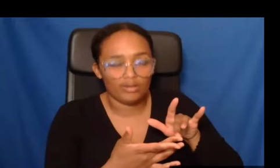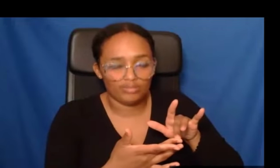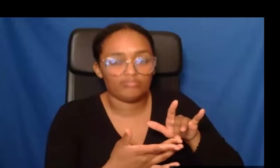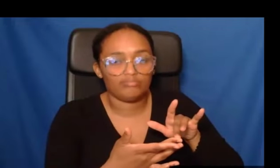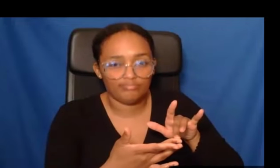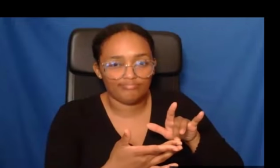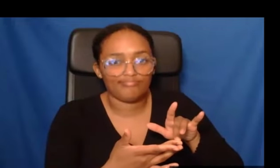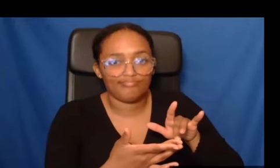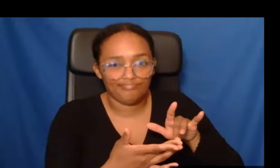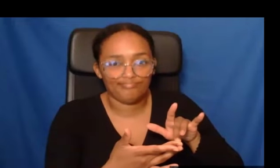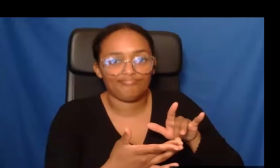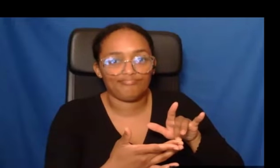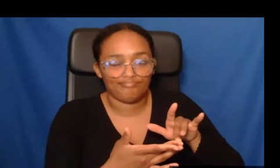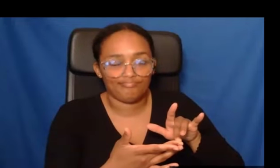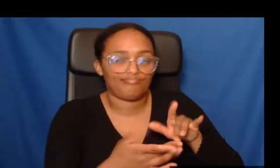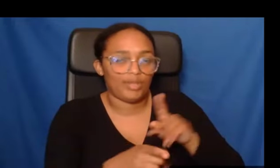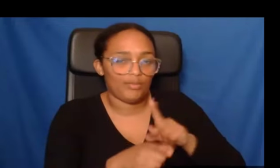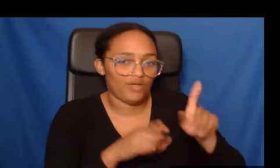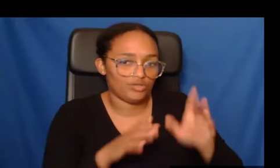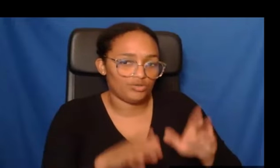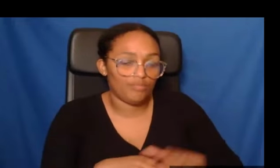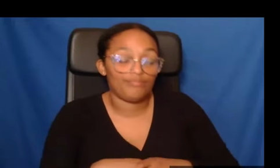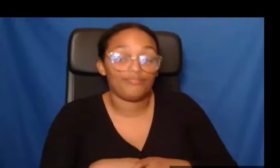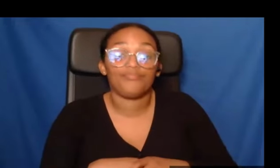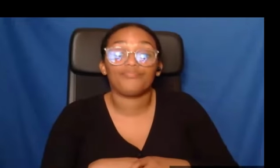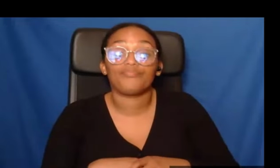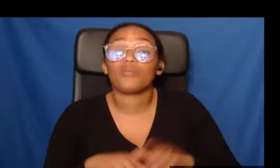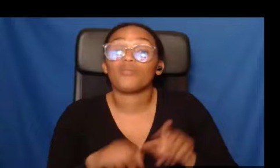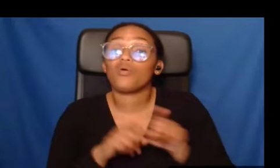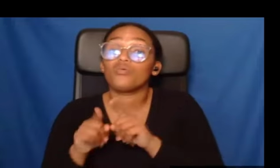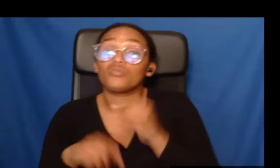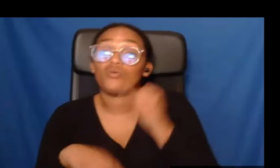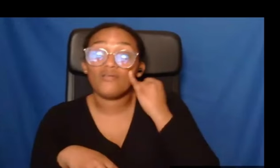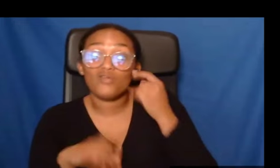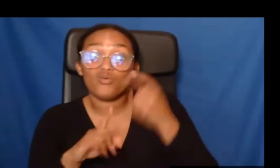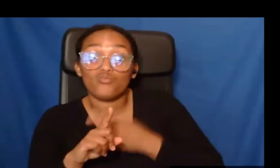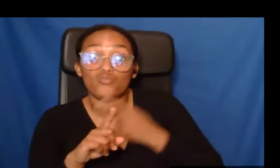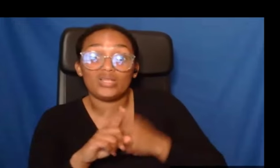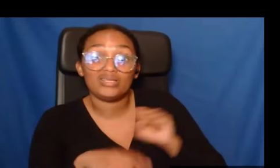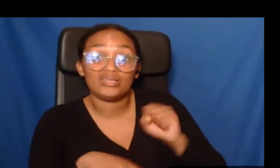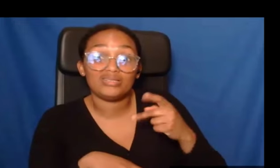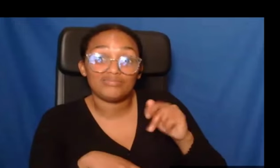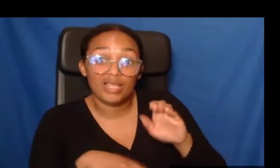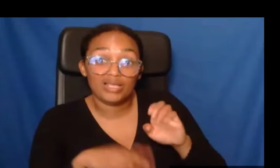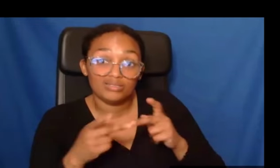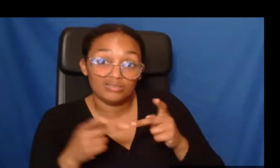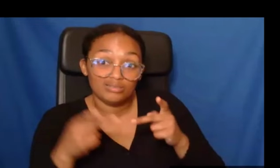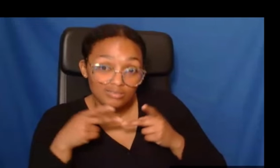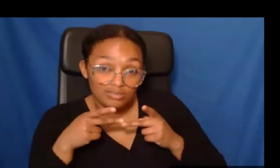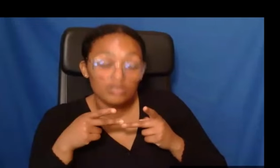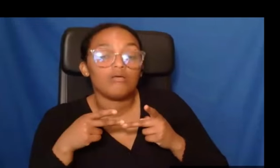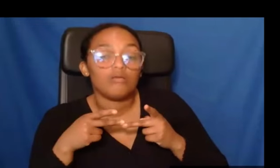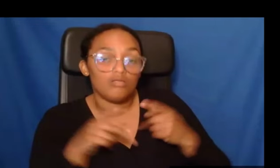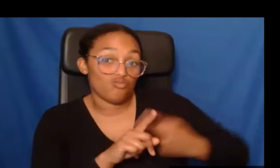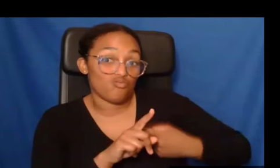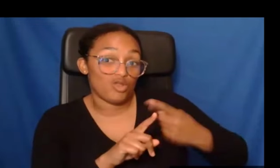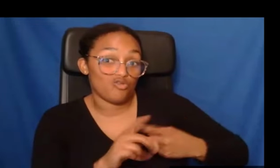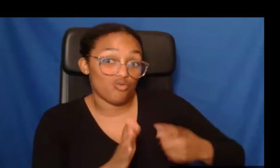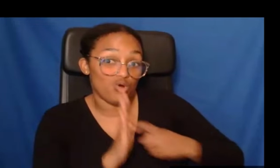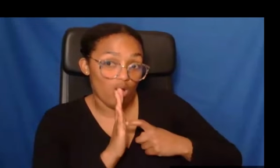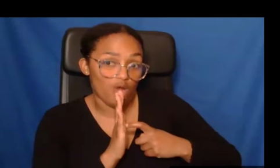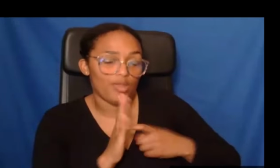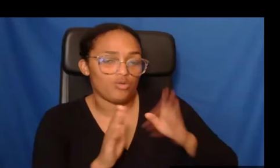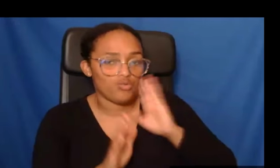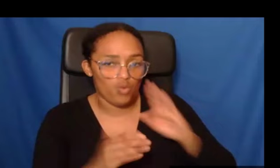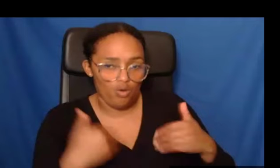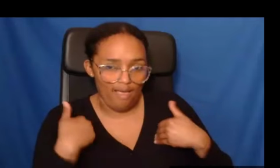If you're renting a space, you need to see what the lease is going to require you to have as well. So when you meet with the producer,